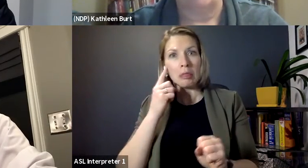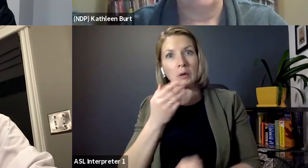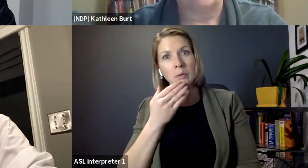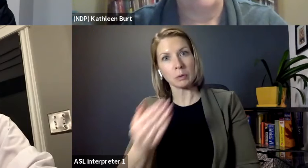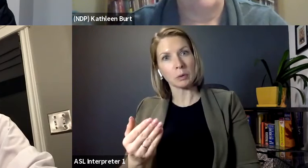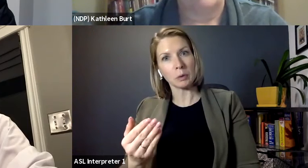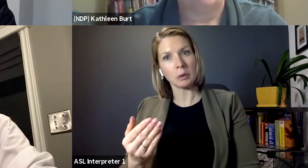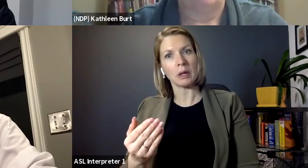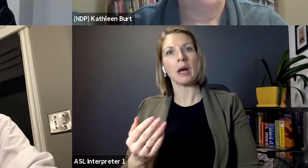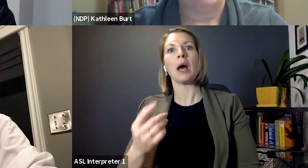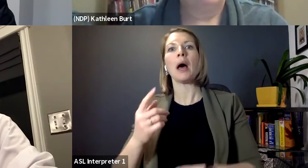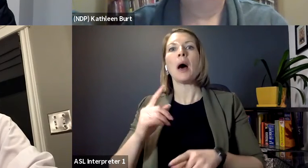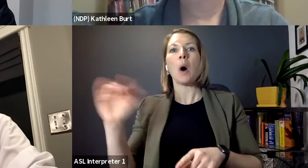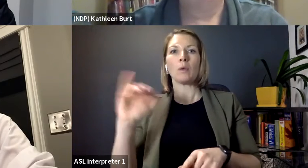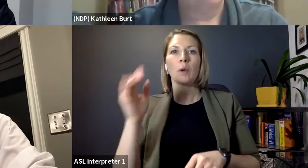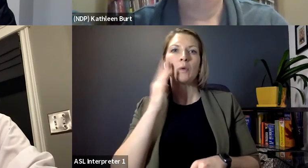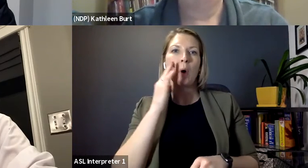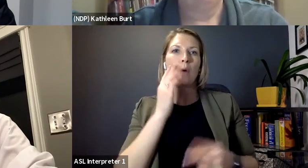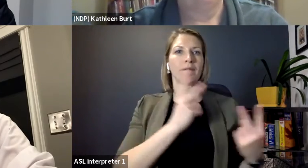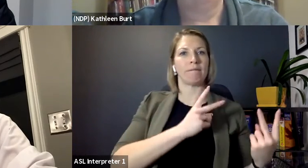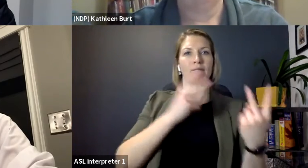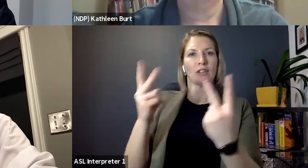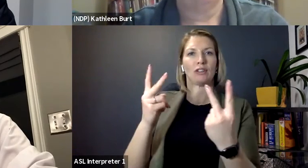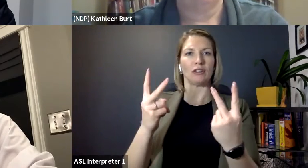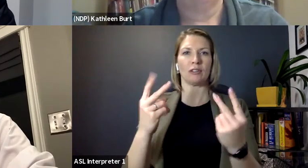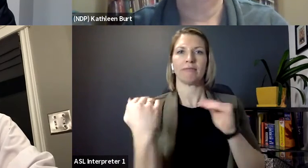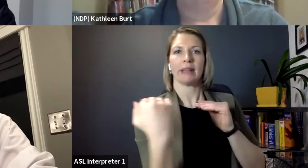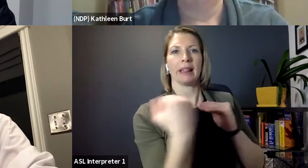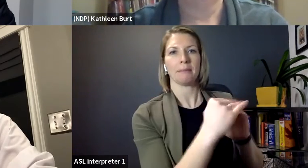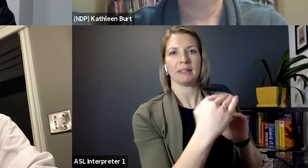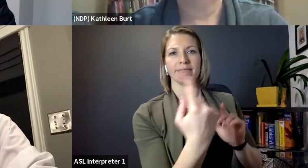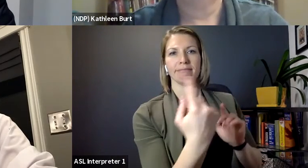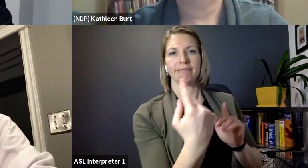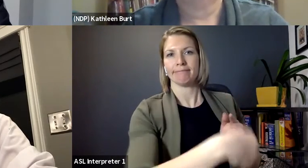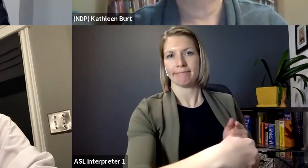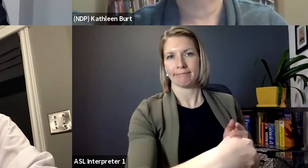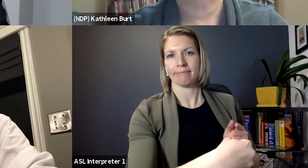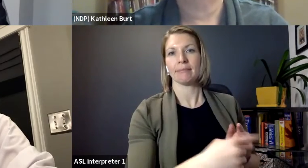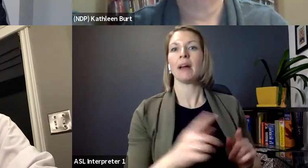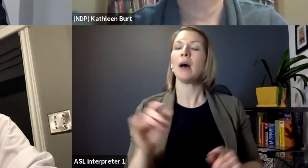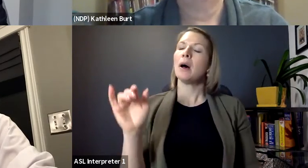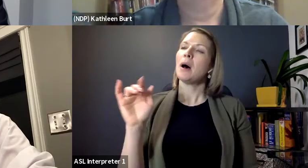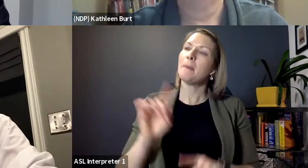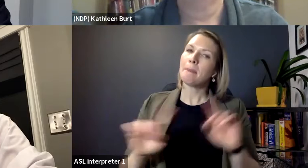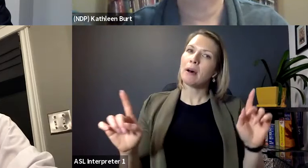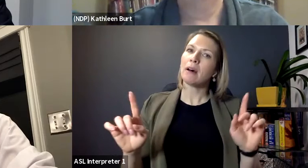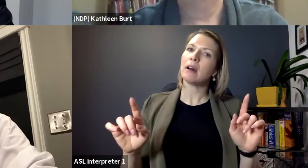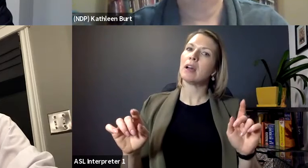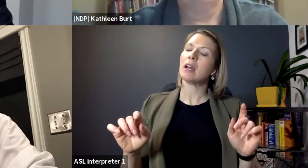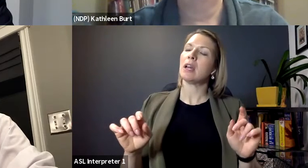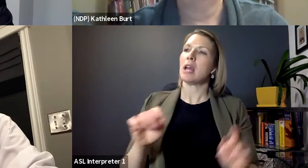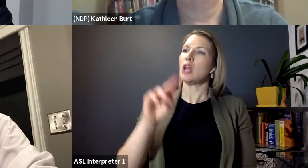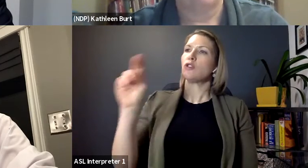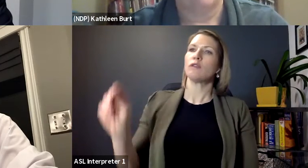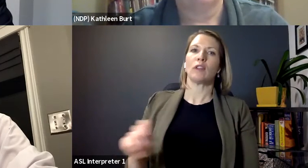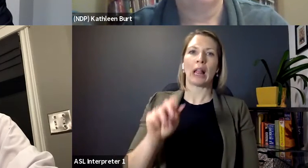visitor quarantine regulations. But it also hinges on ordinary Newfoundlanders and Labradorians having some